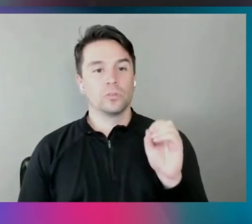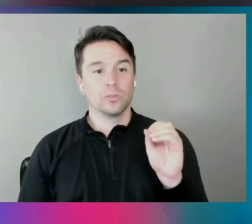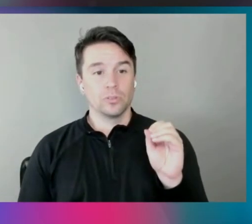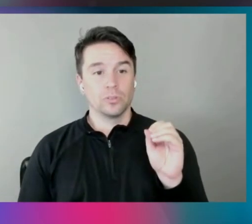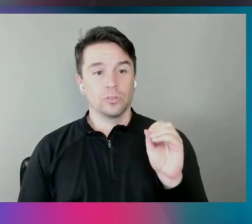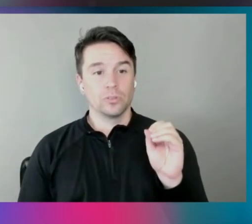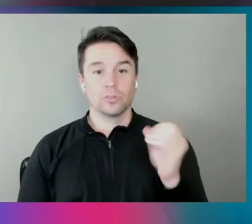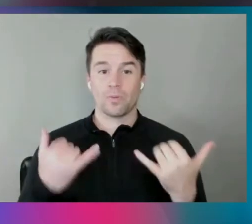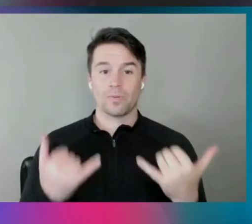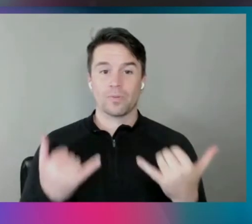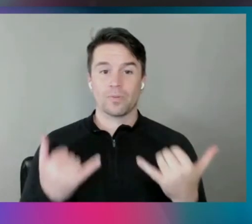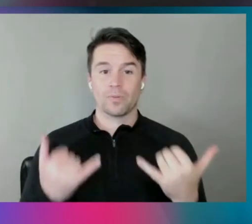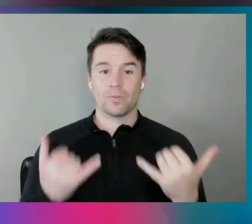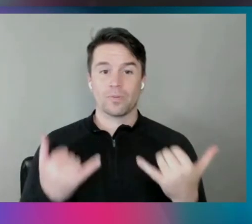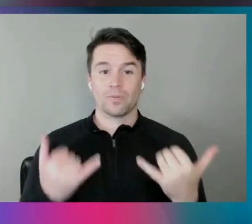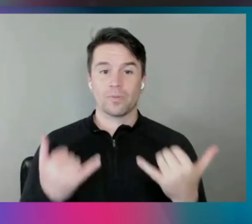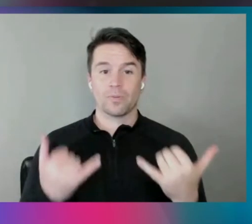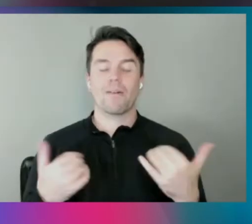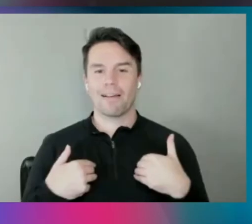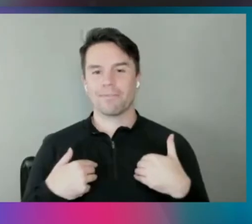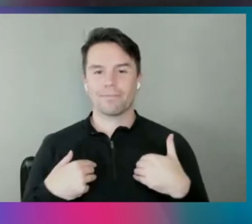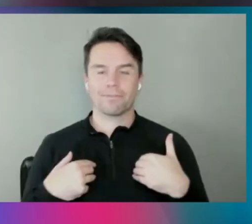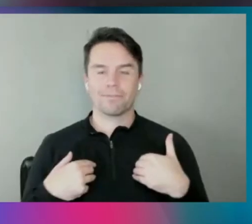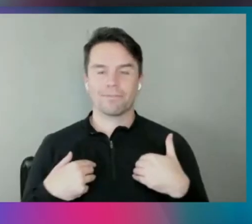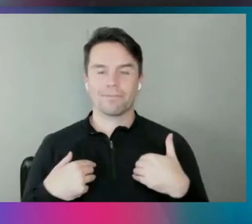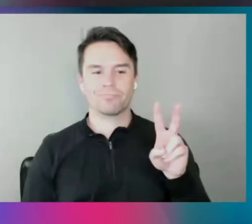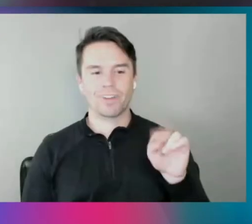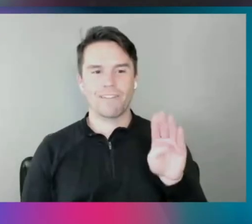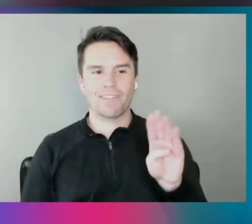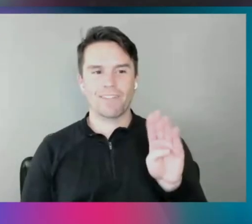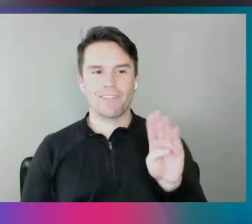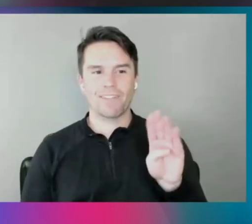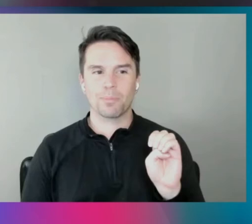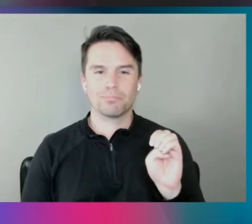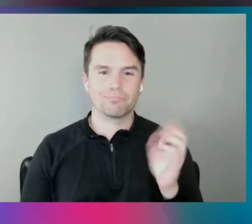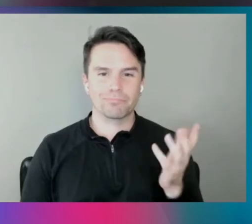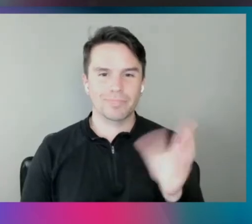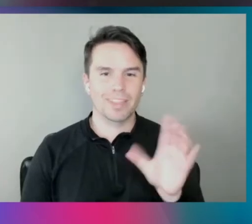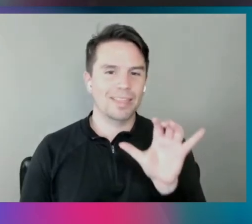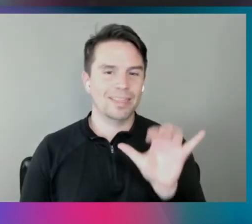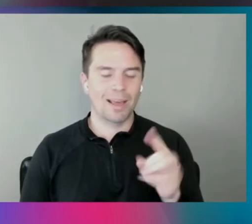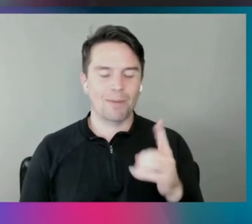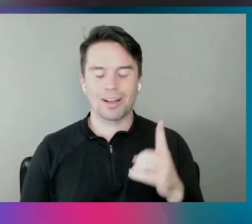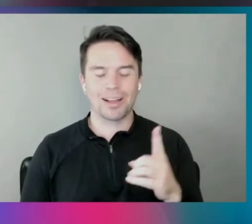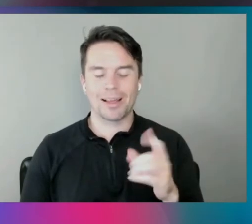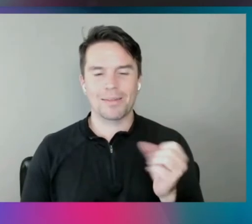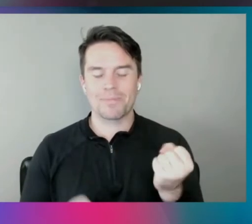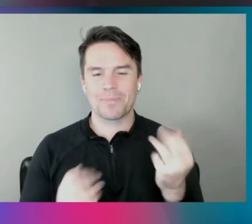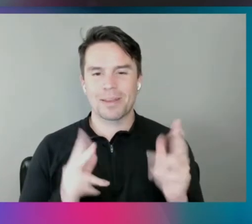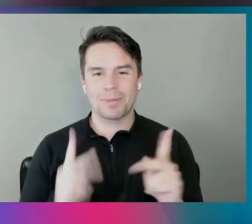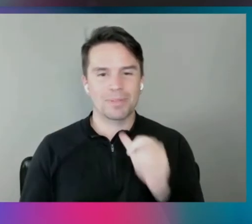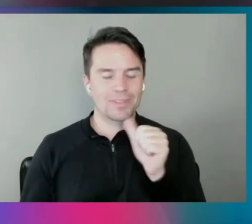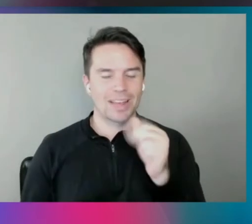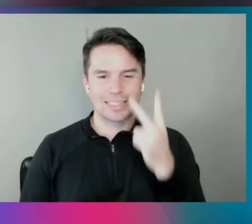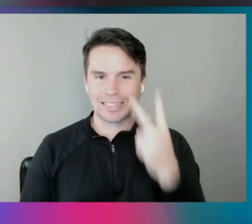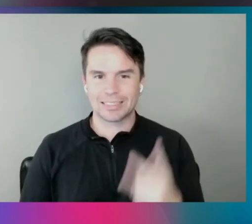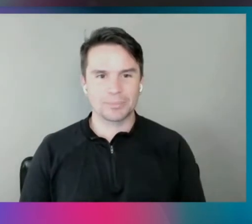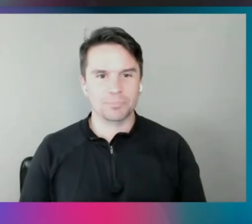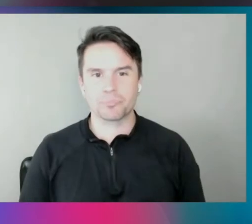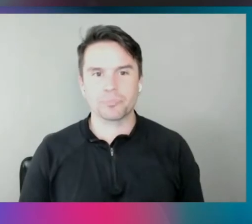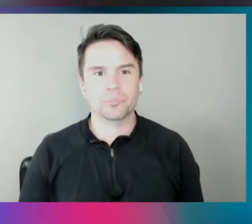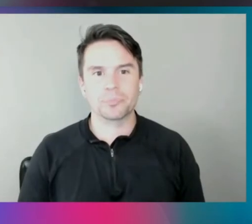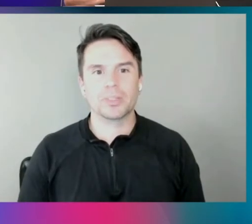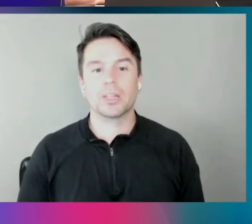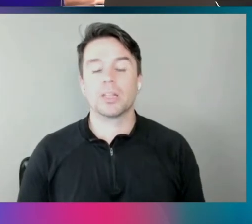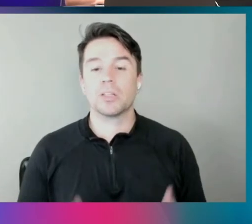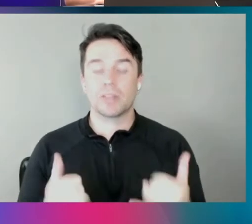a Vibes is that's an under the radar one. Jeff Goldblum. So what you're going to see here is you see the attention starting to turn, and